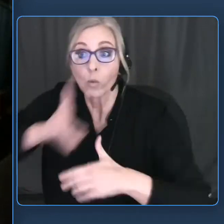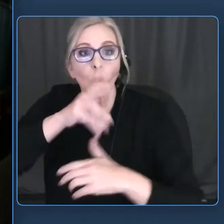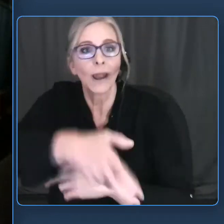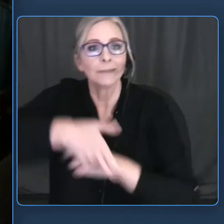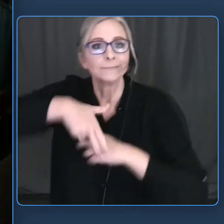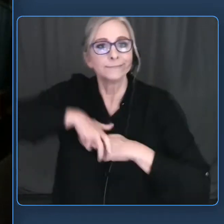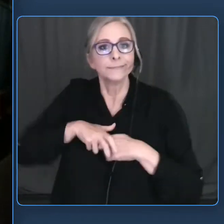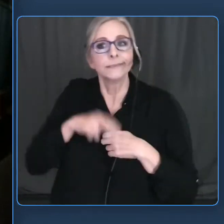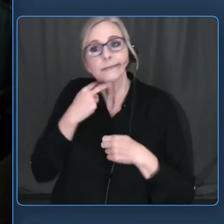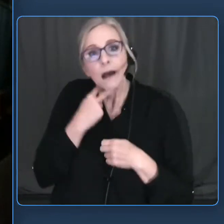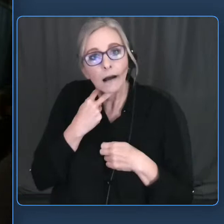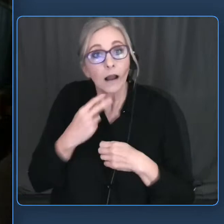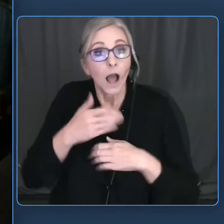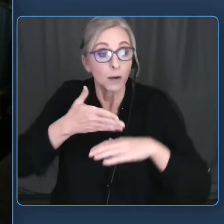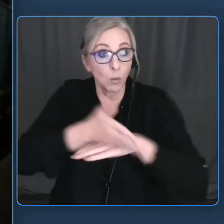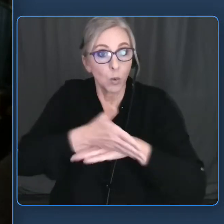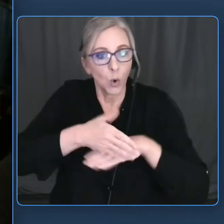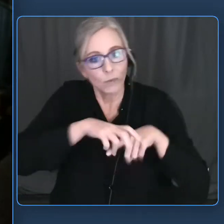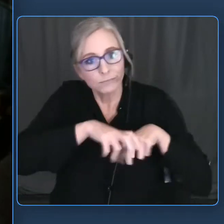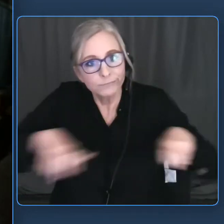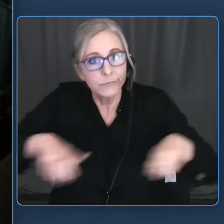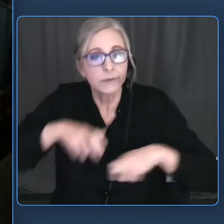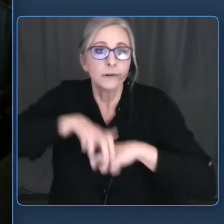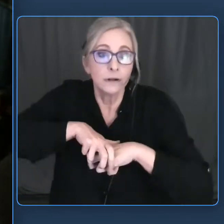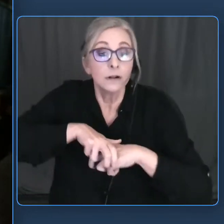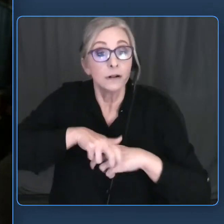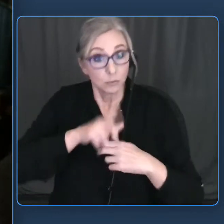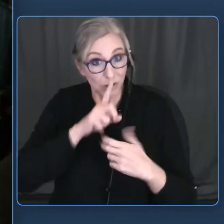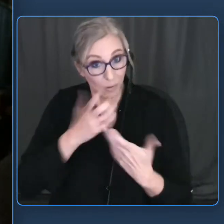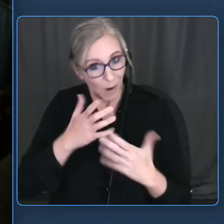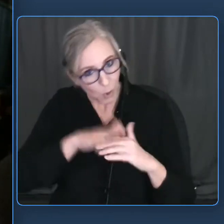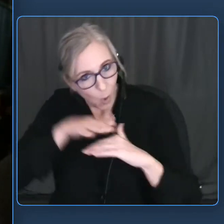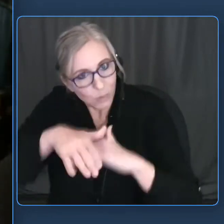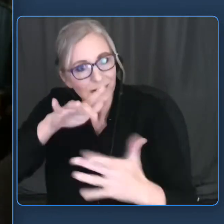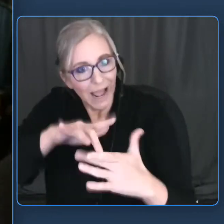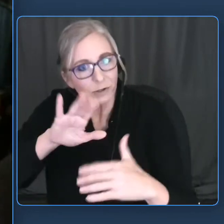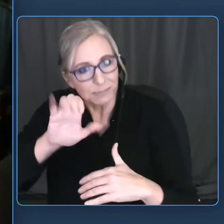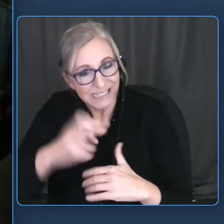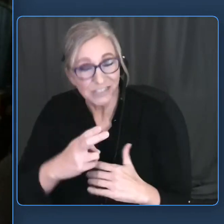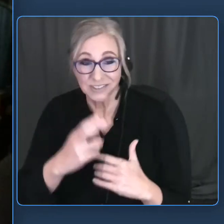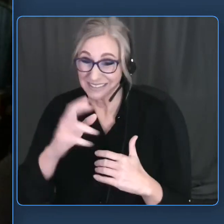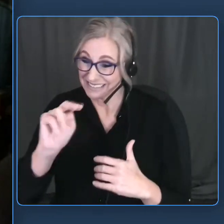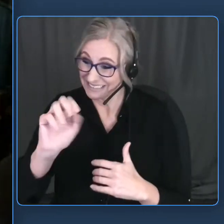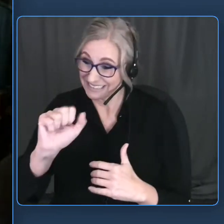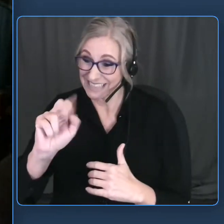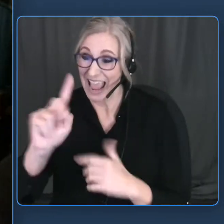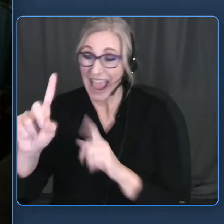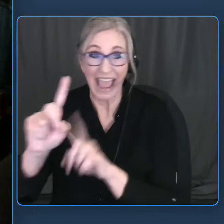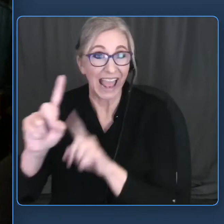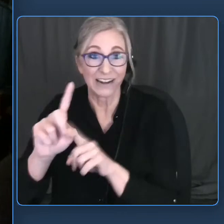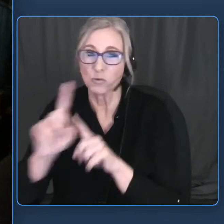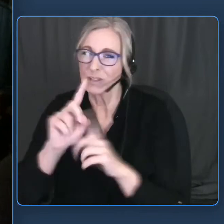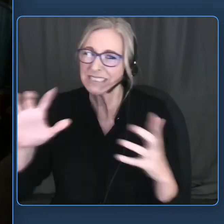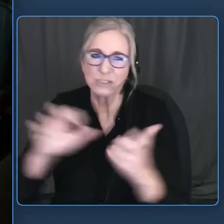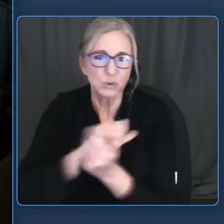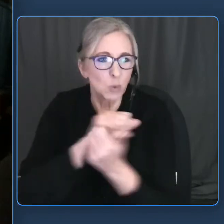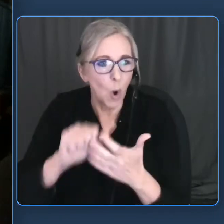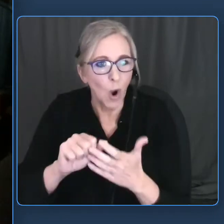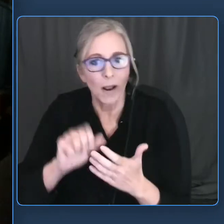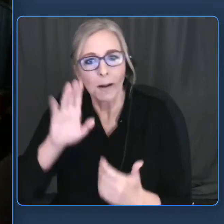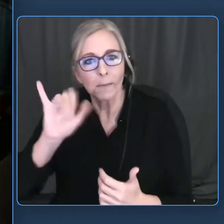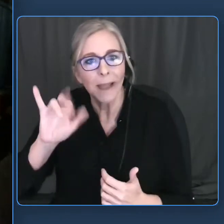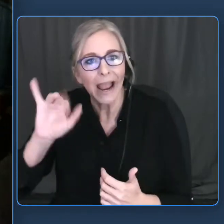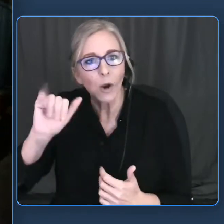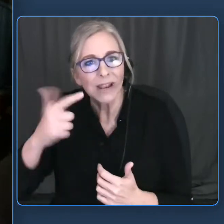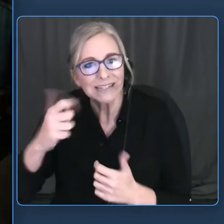on the boardwalk, because sand is a barren killer for a wheelchair, and it causes all kind